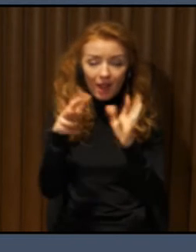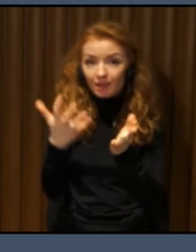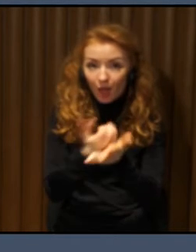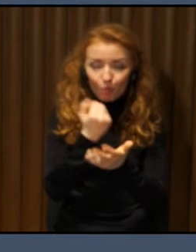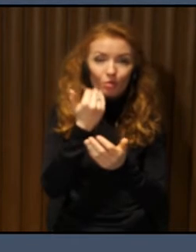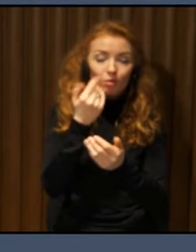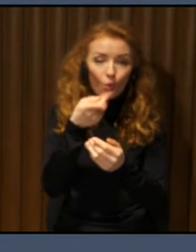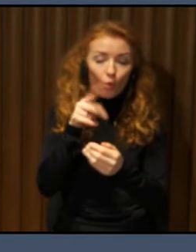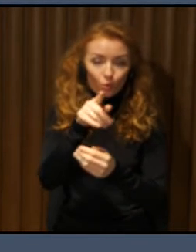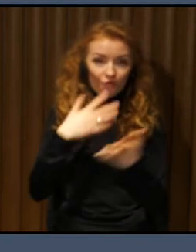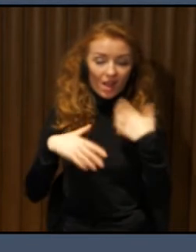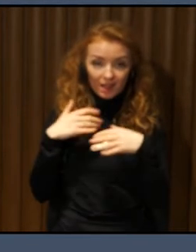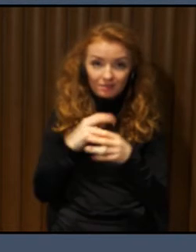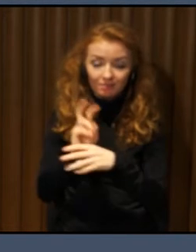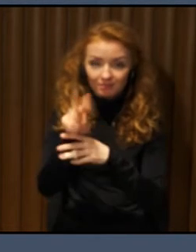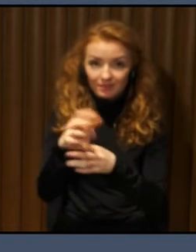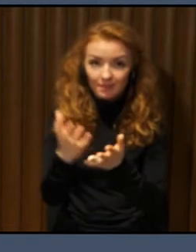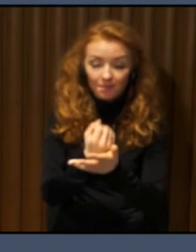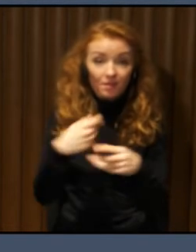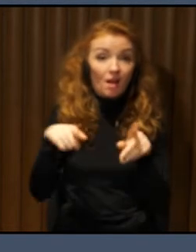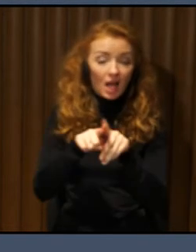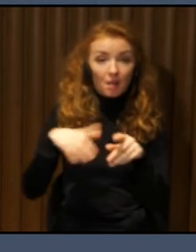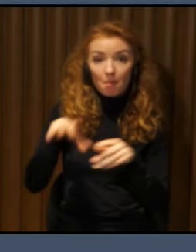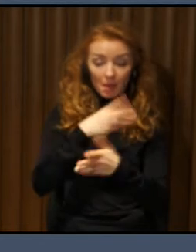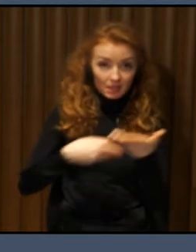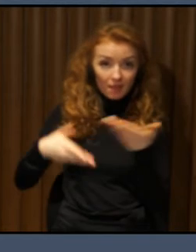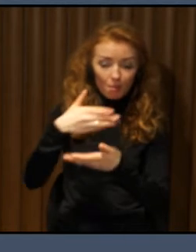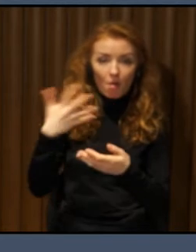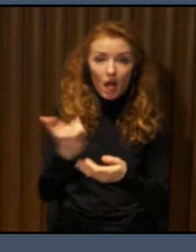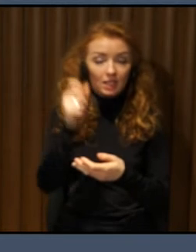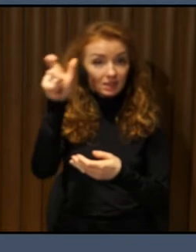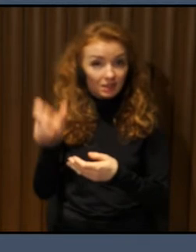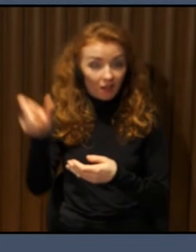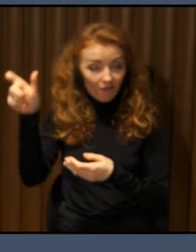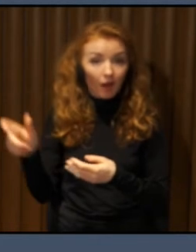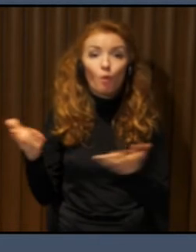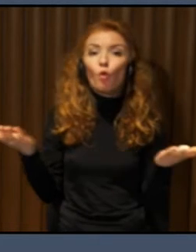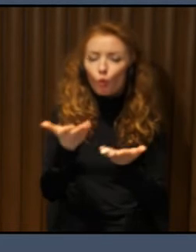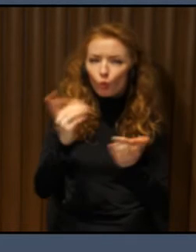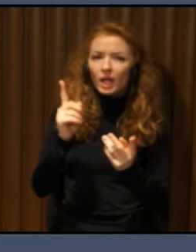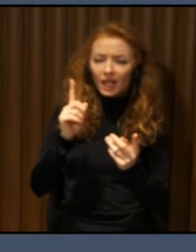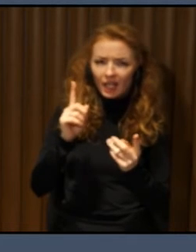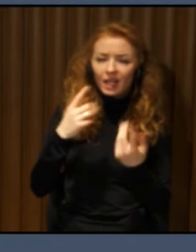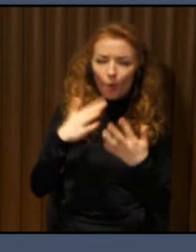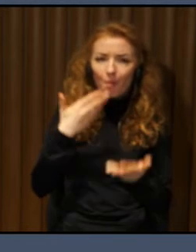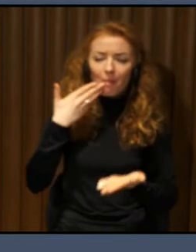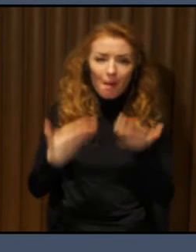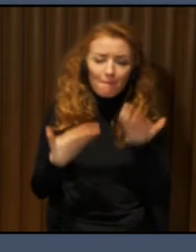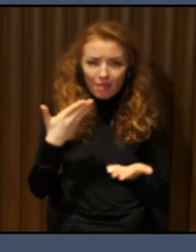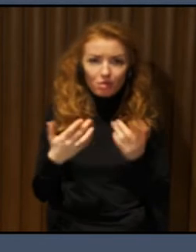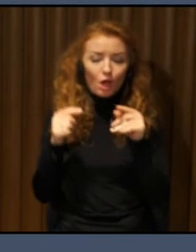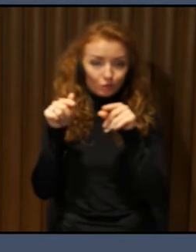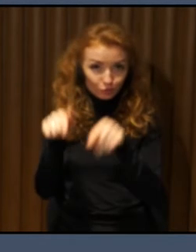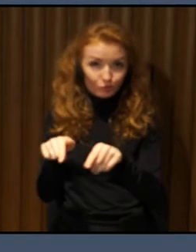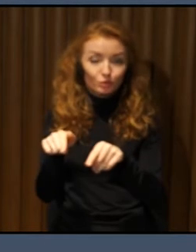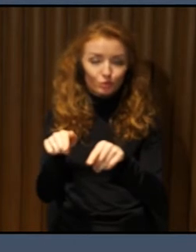We also work heavily with people who actually live this experience or lived experience. And one of the key pieces of feedback, as I mentioned, we got from